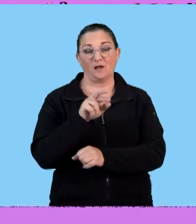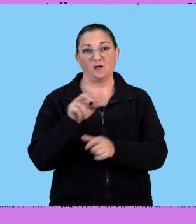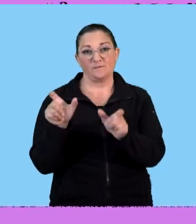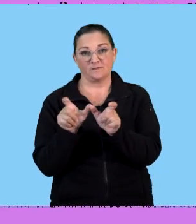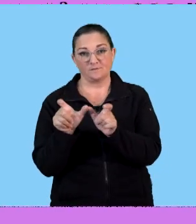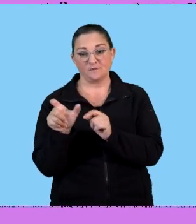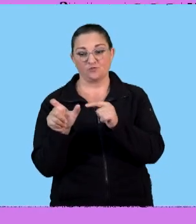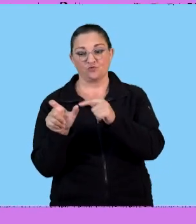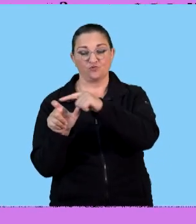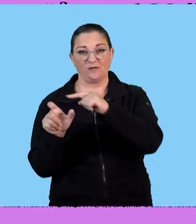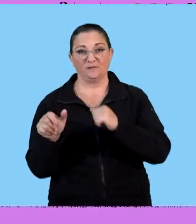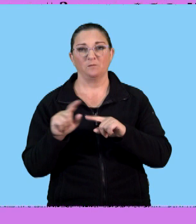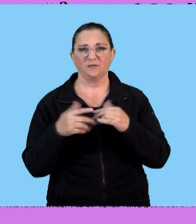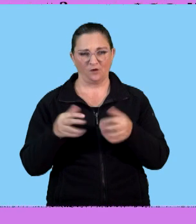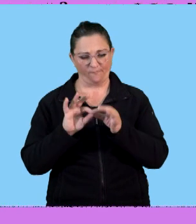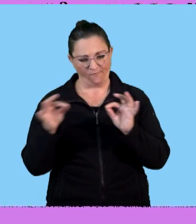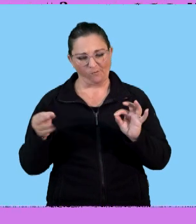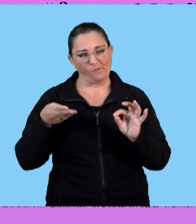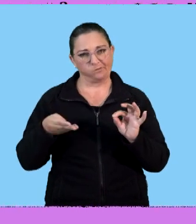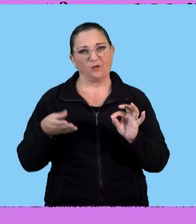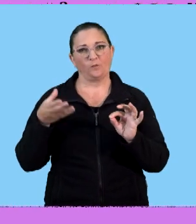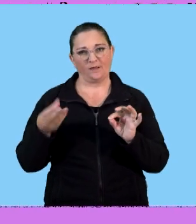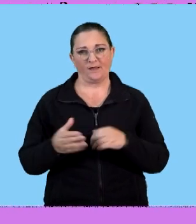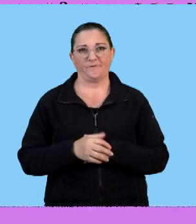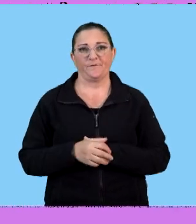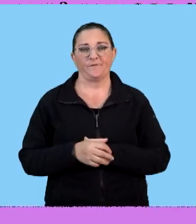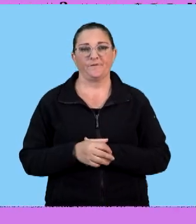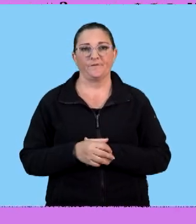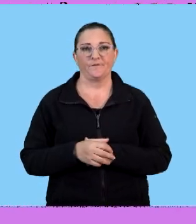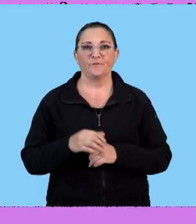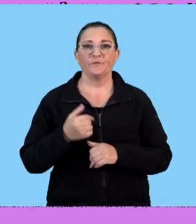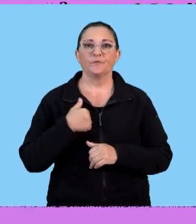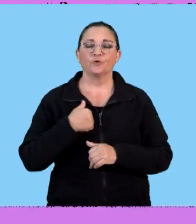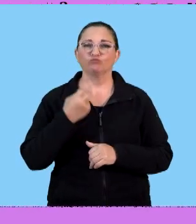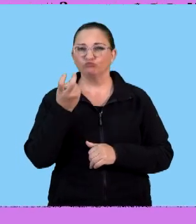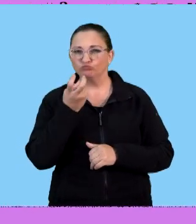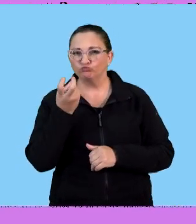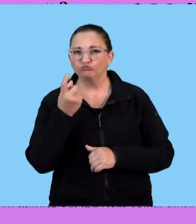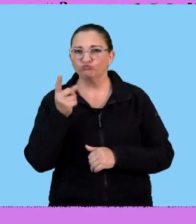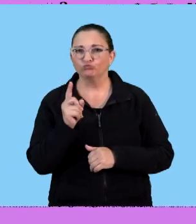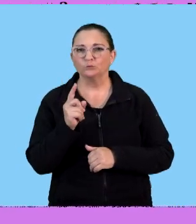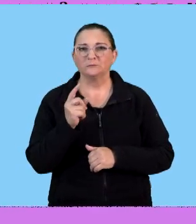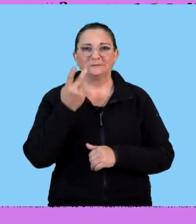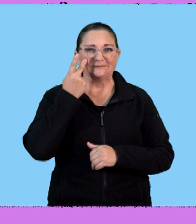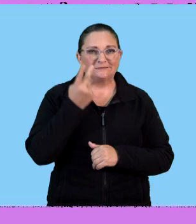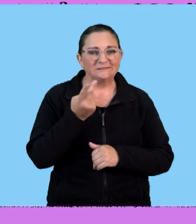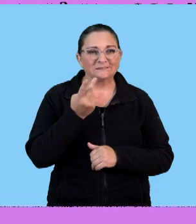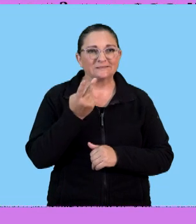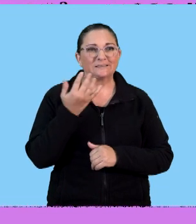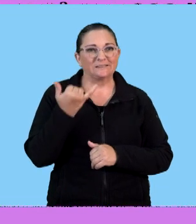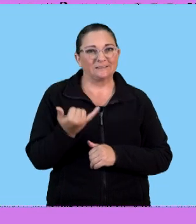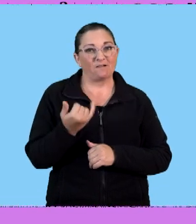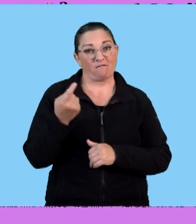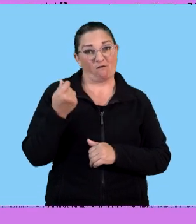us. So formula is given. Remember, we look and see that the